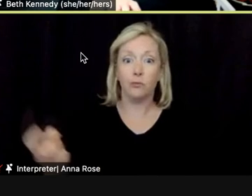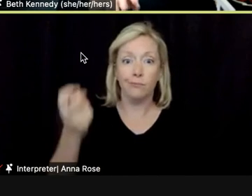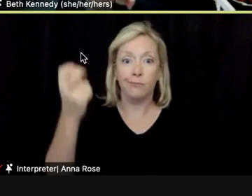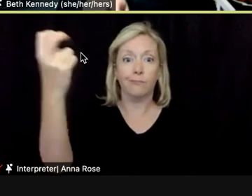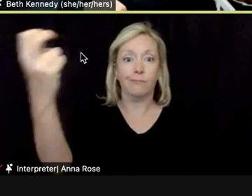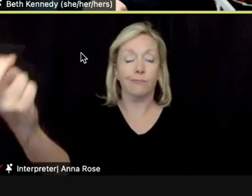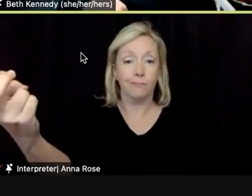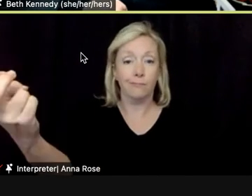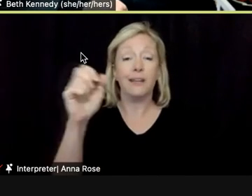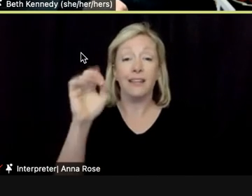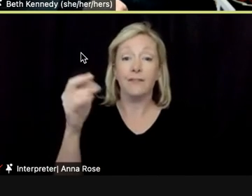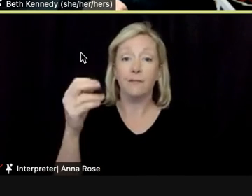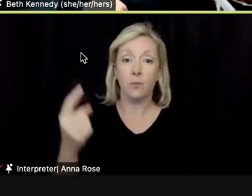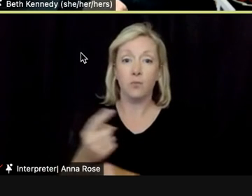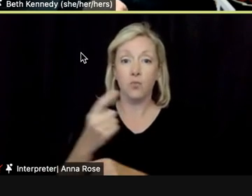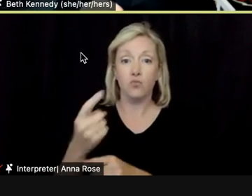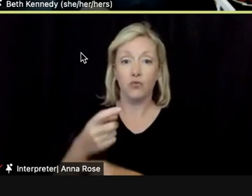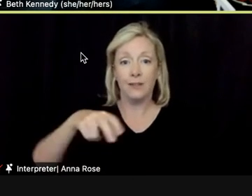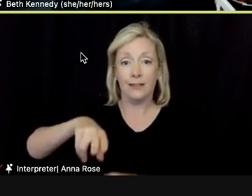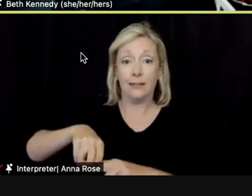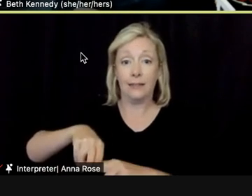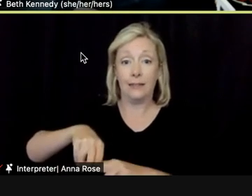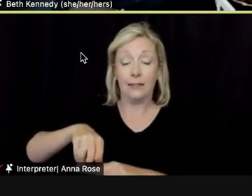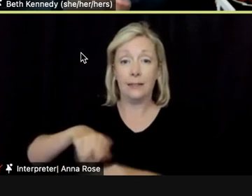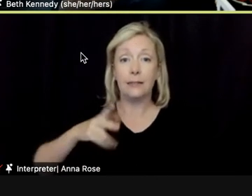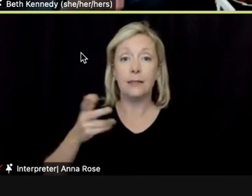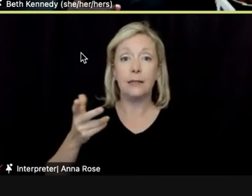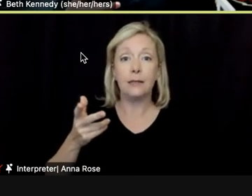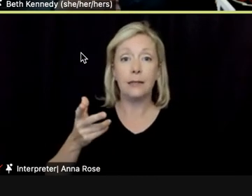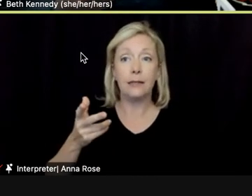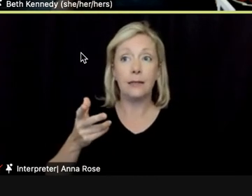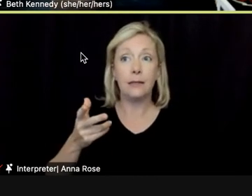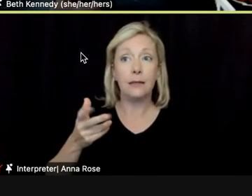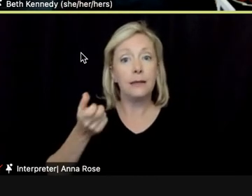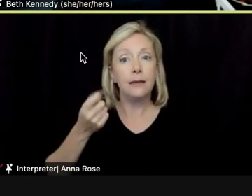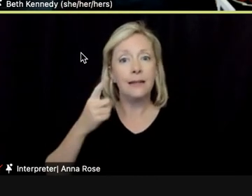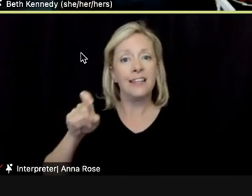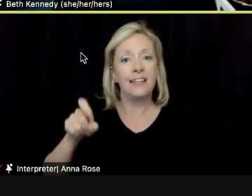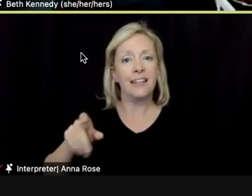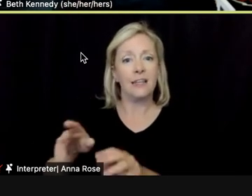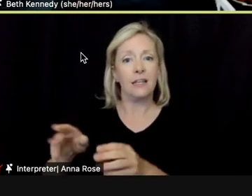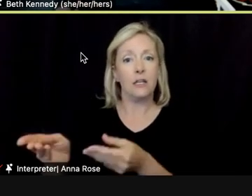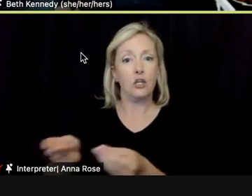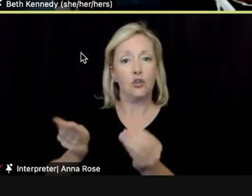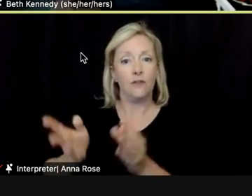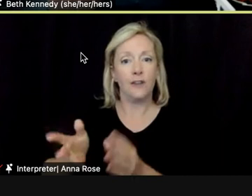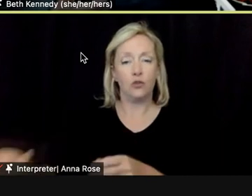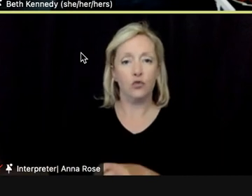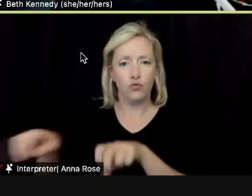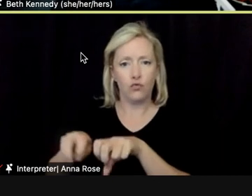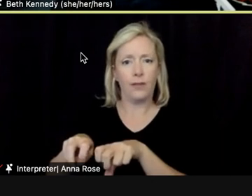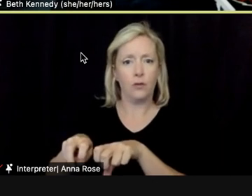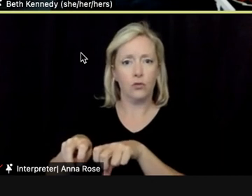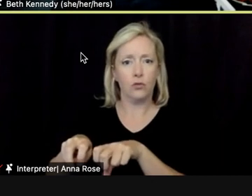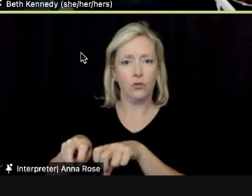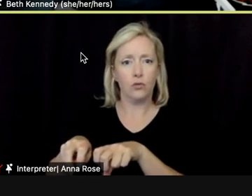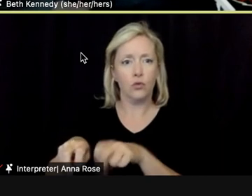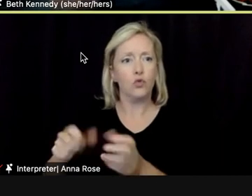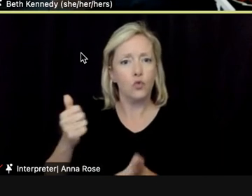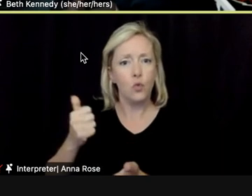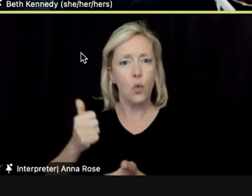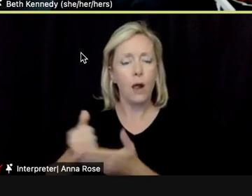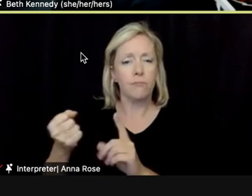right seat in the classroom. Then they need someone there to build on